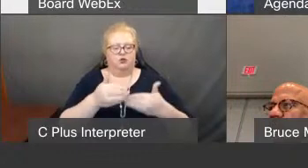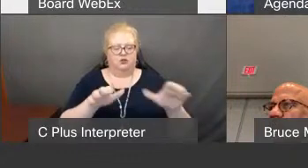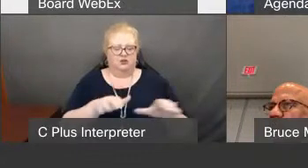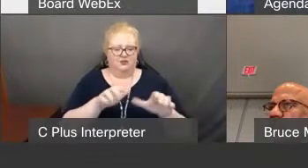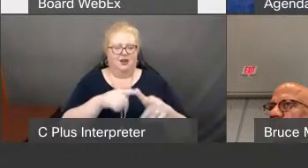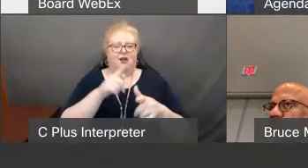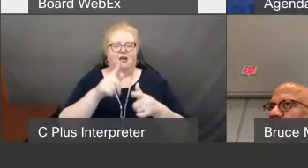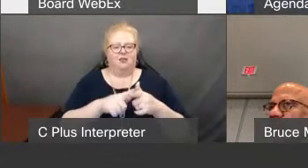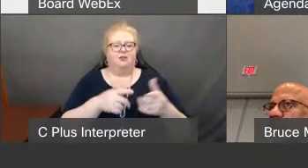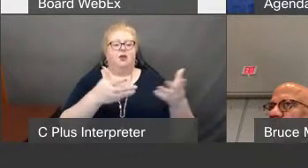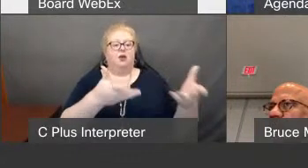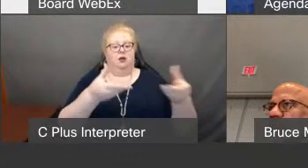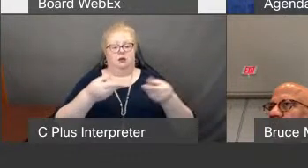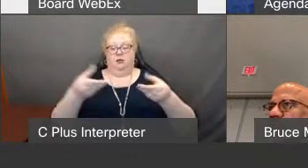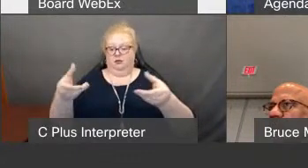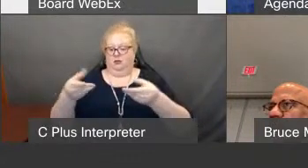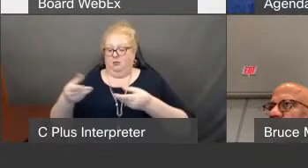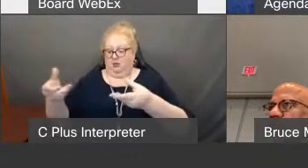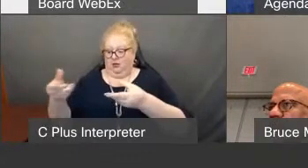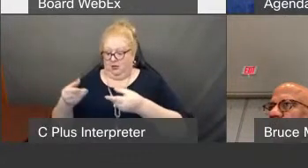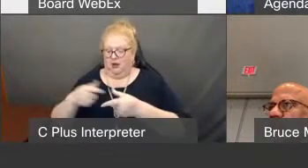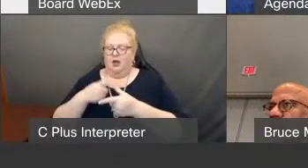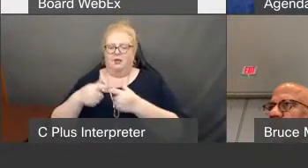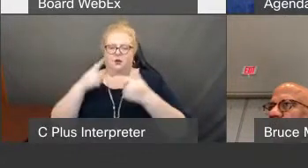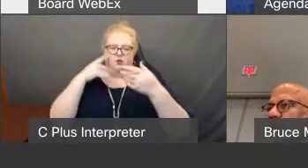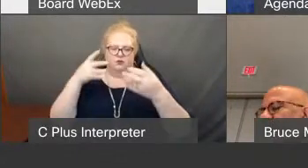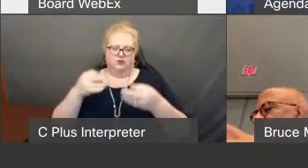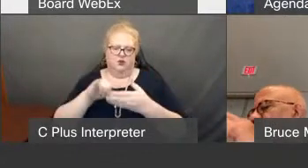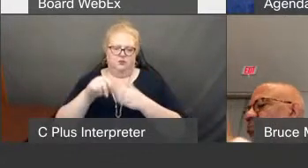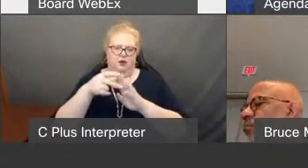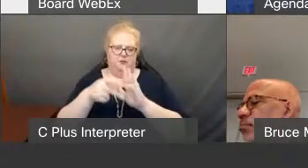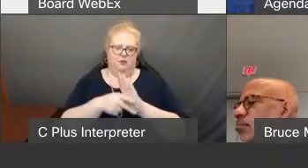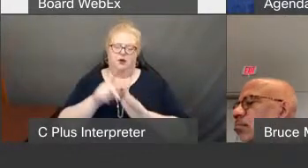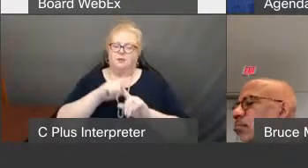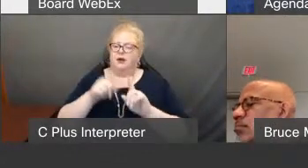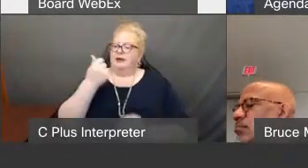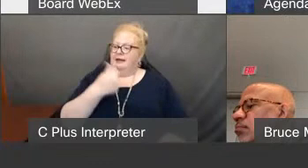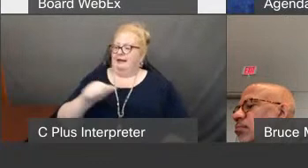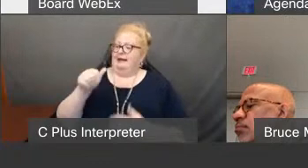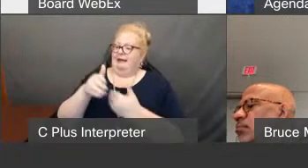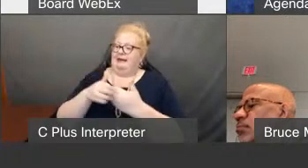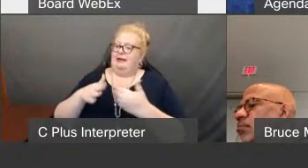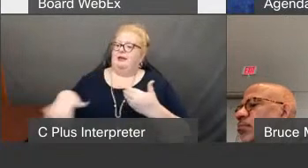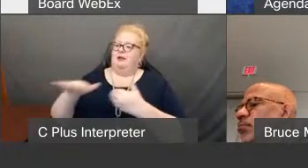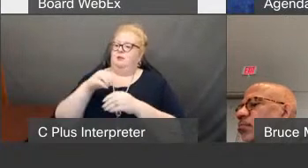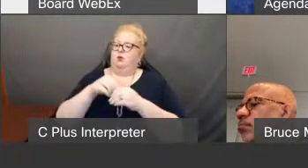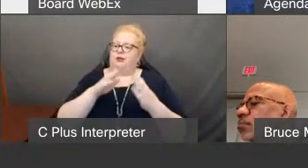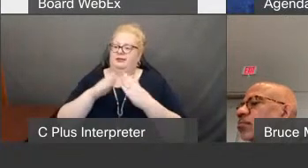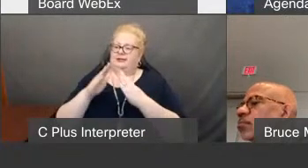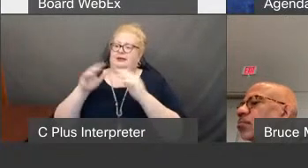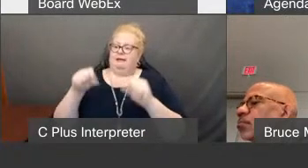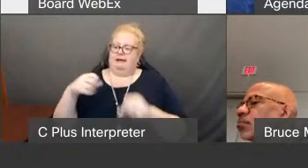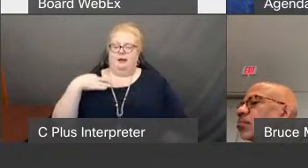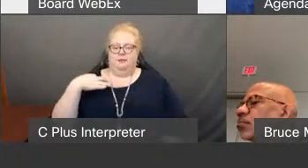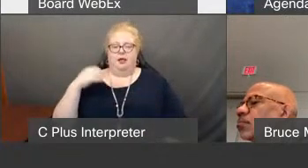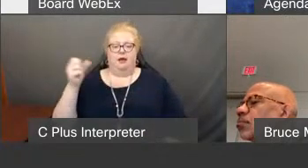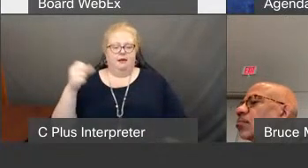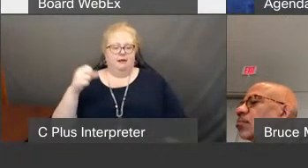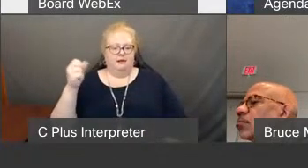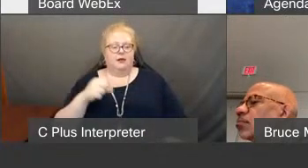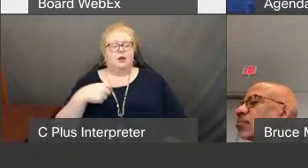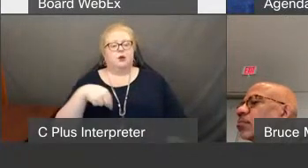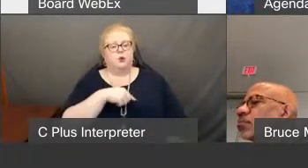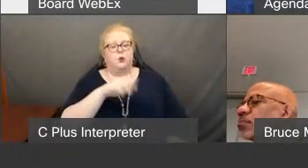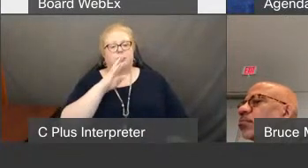together and determine that policy. But in any neighborhood in the city can apply? Yes. Okay. Also, you've spoken to the